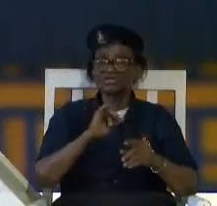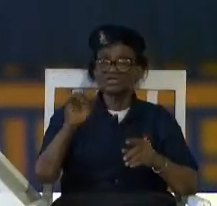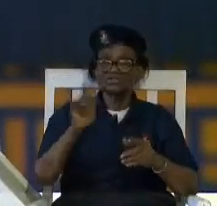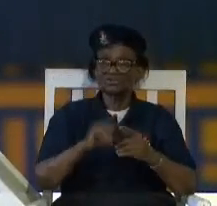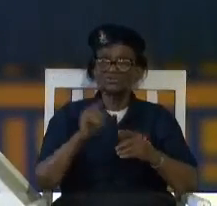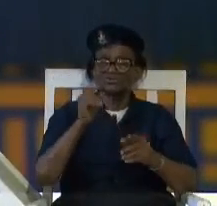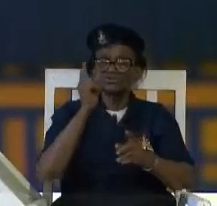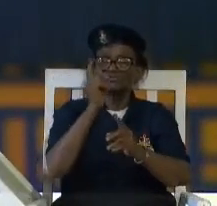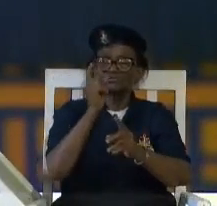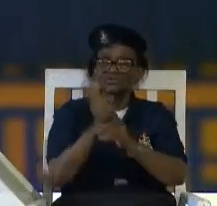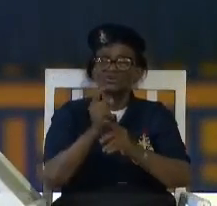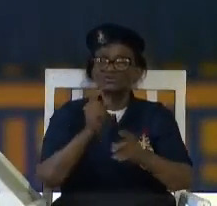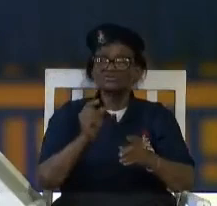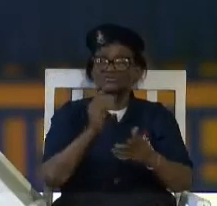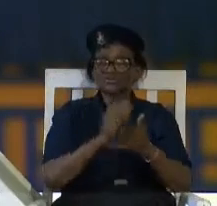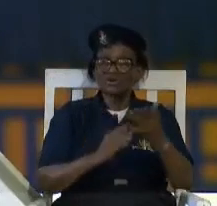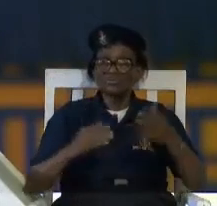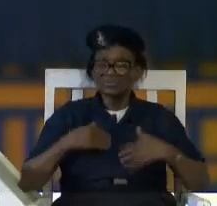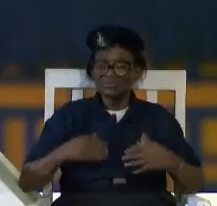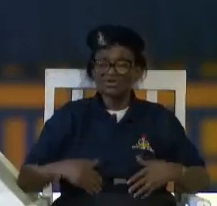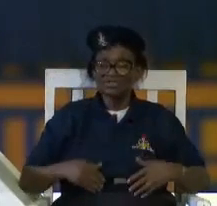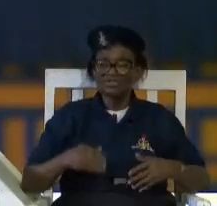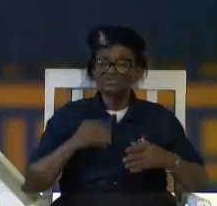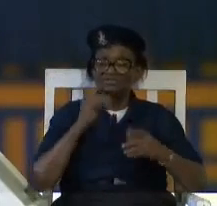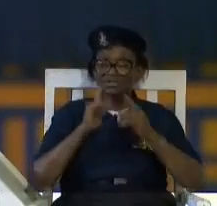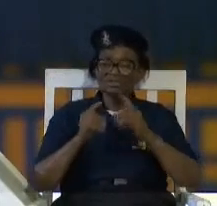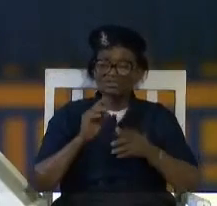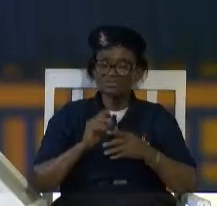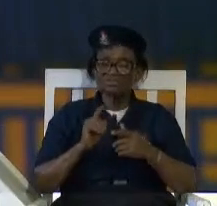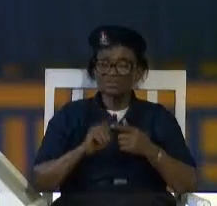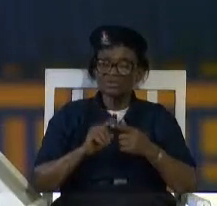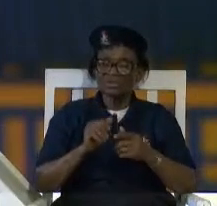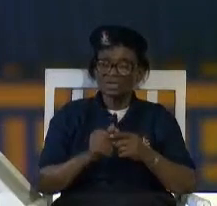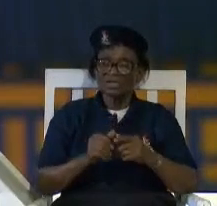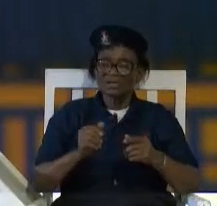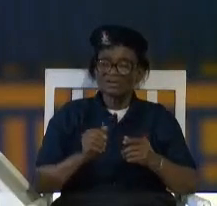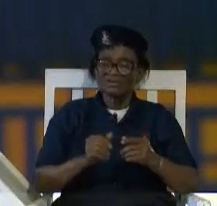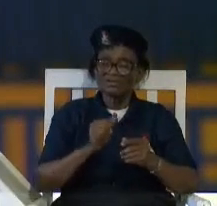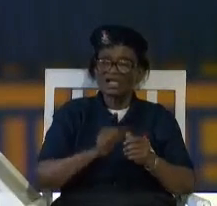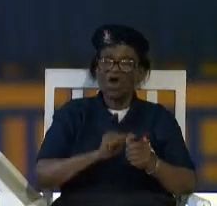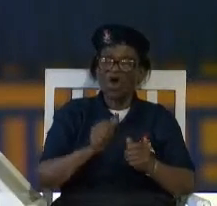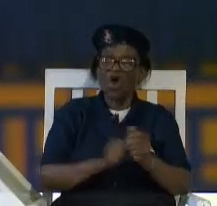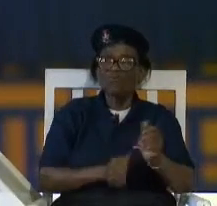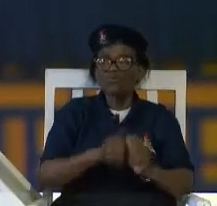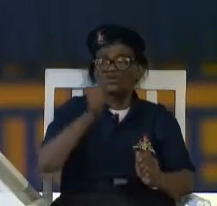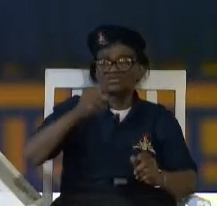He was talking to everybody. In Psalm 47 verse 1.